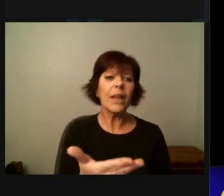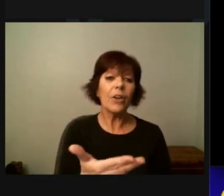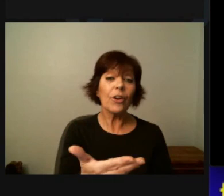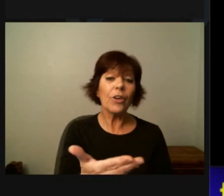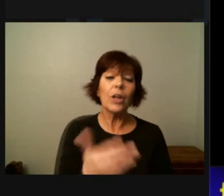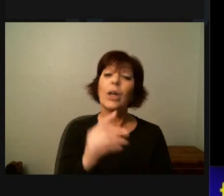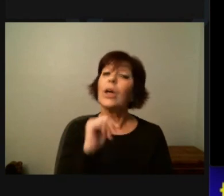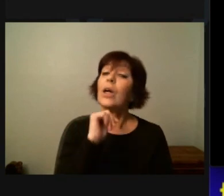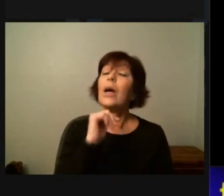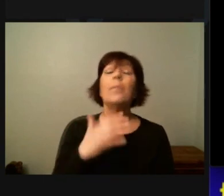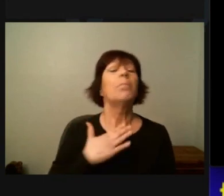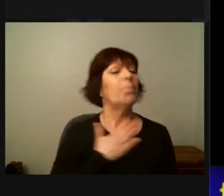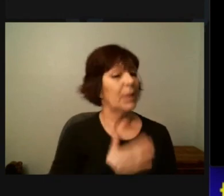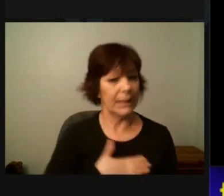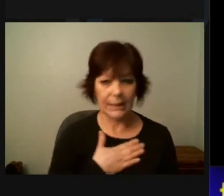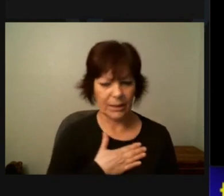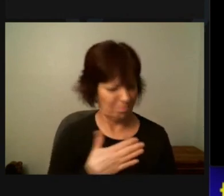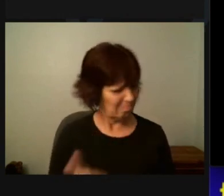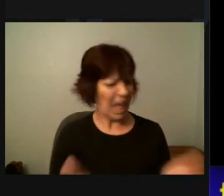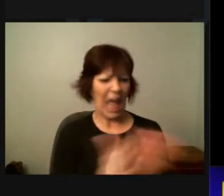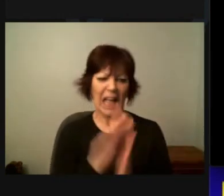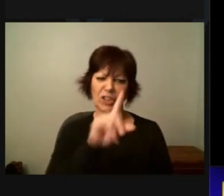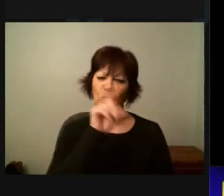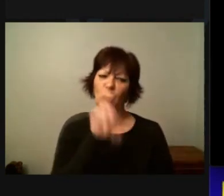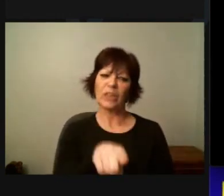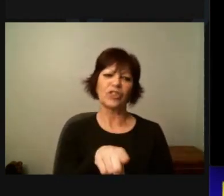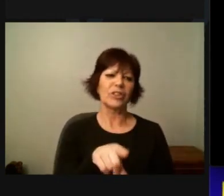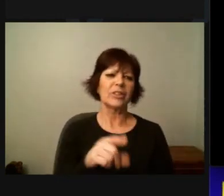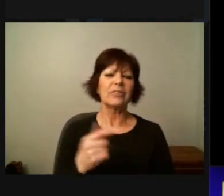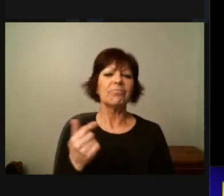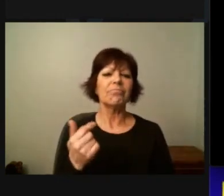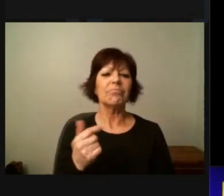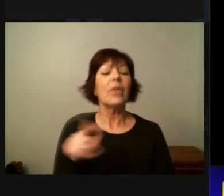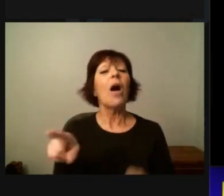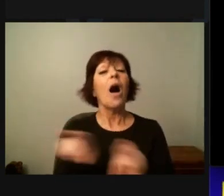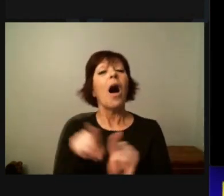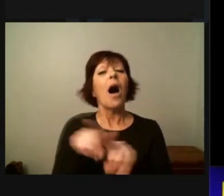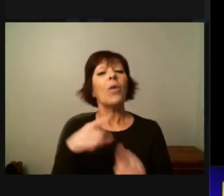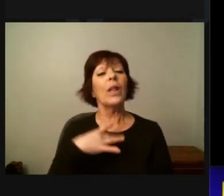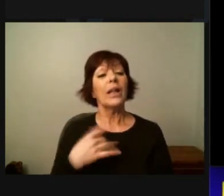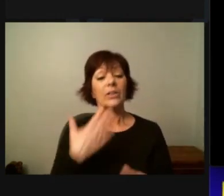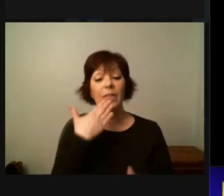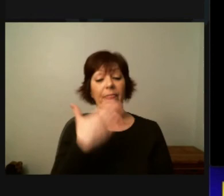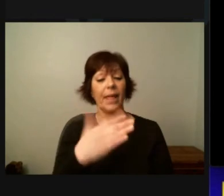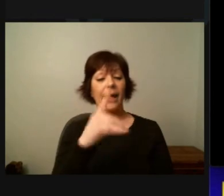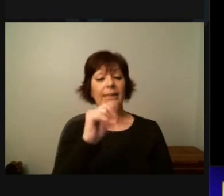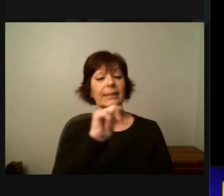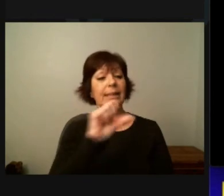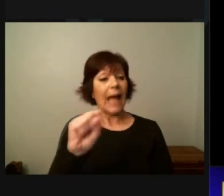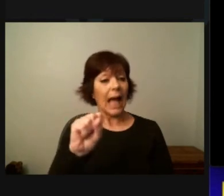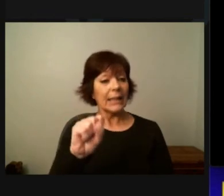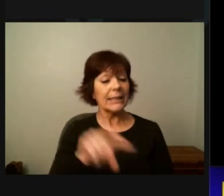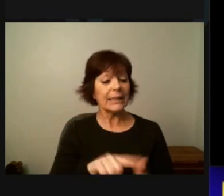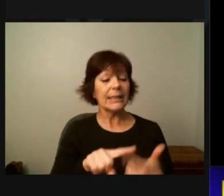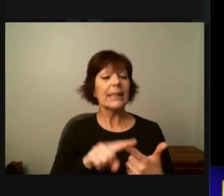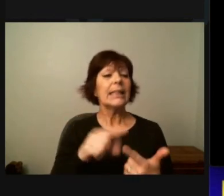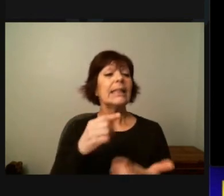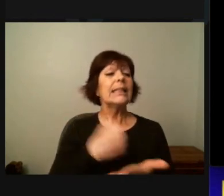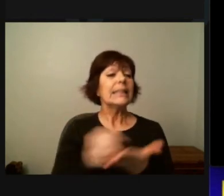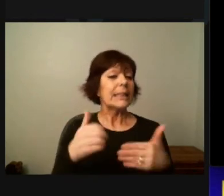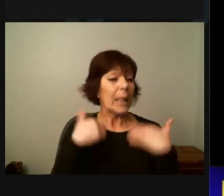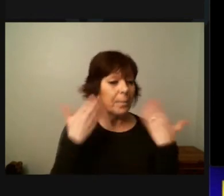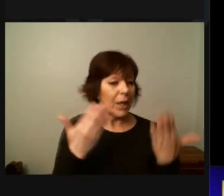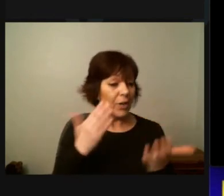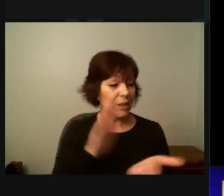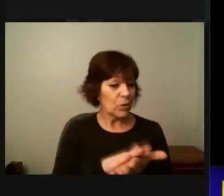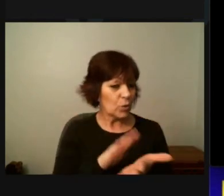do not hesitate in asking questions. We would also like to thank DAS, St. Mary's School for the Deaf, everybody